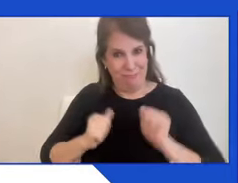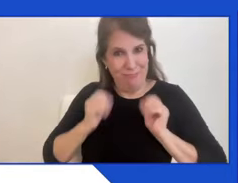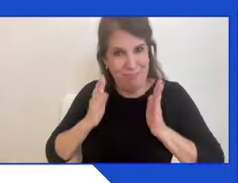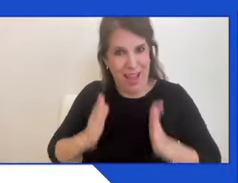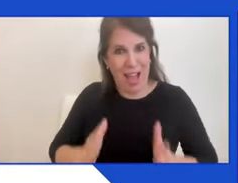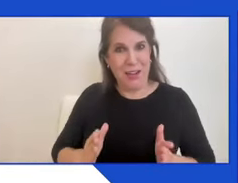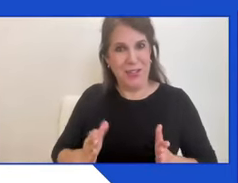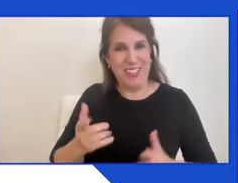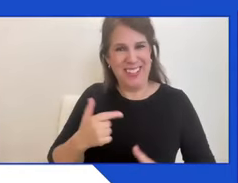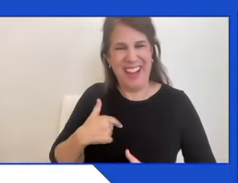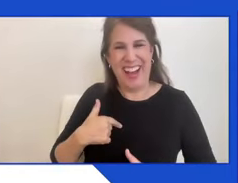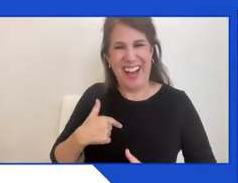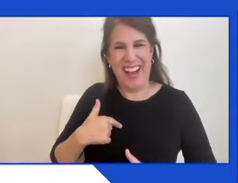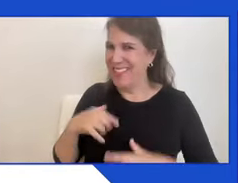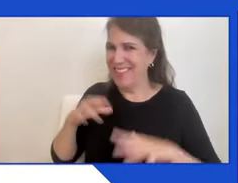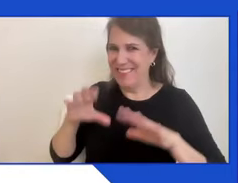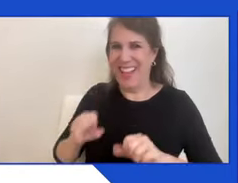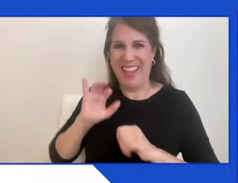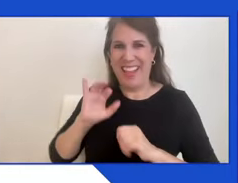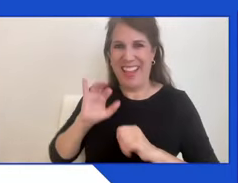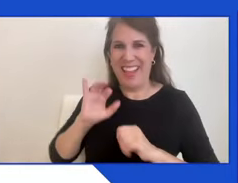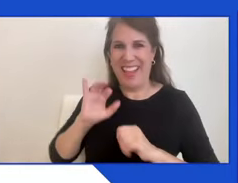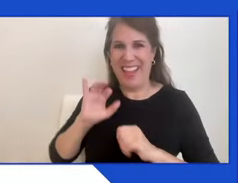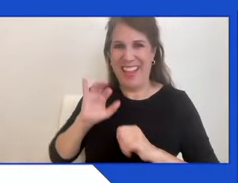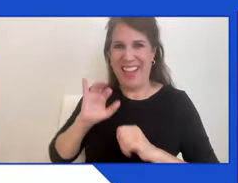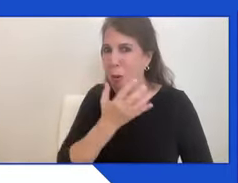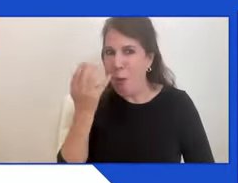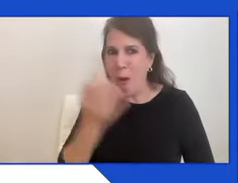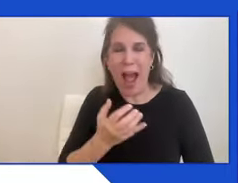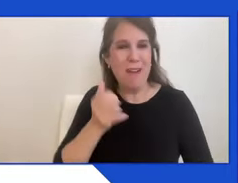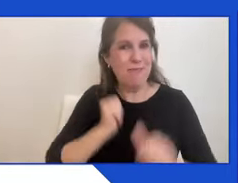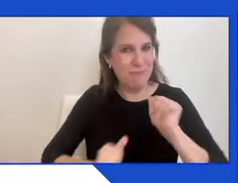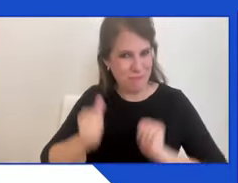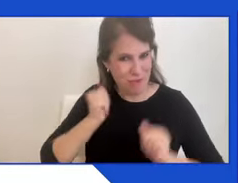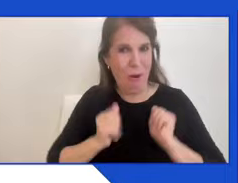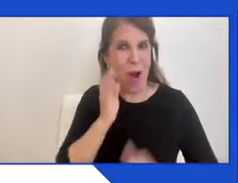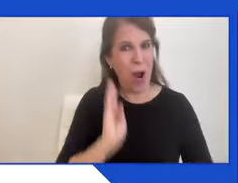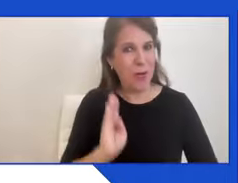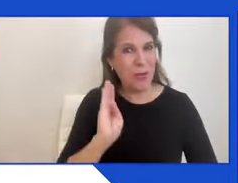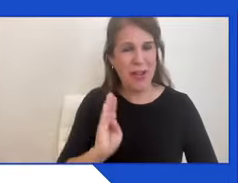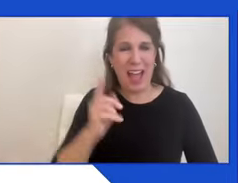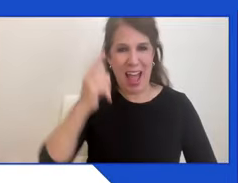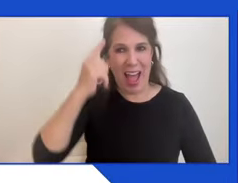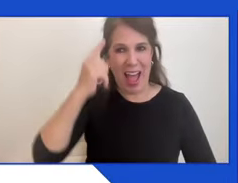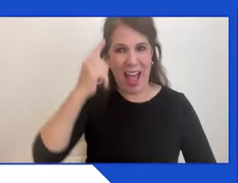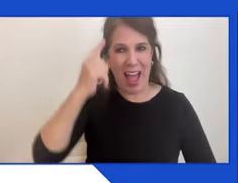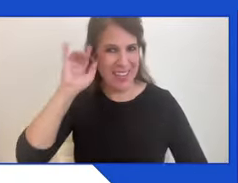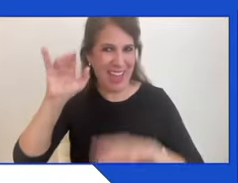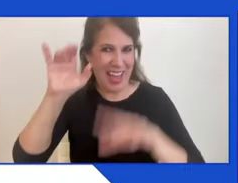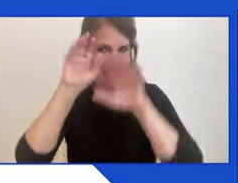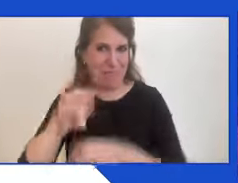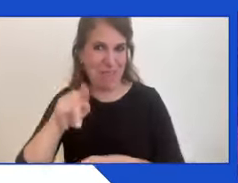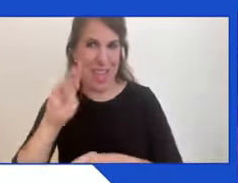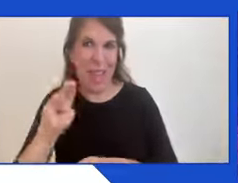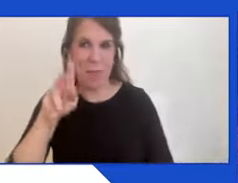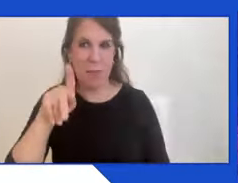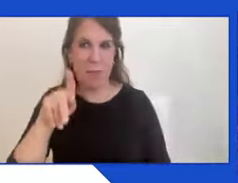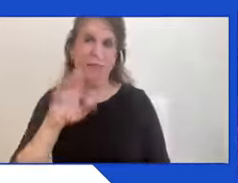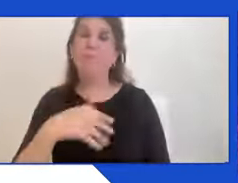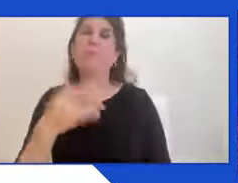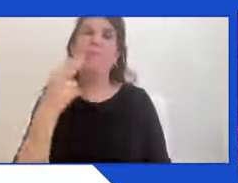my, wow, wow. I think Golda may be here today.